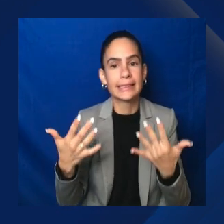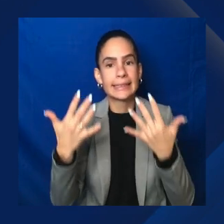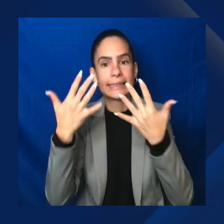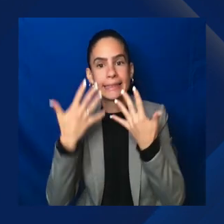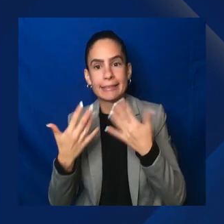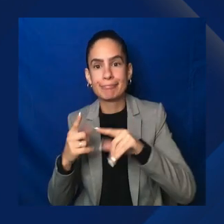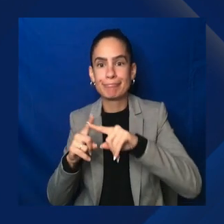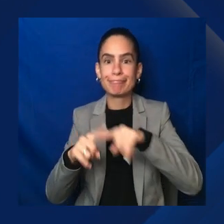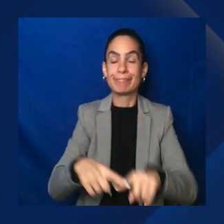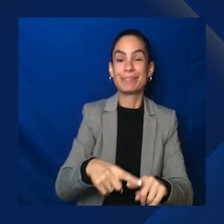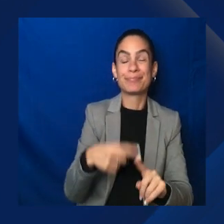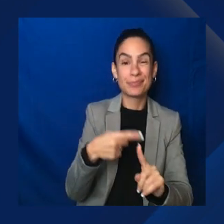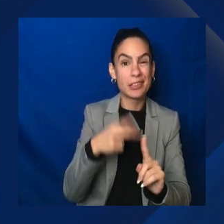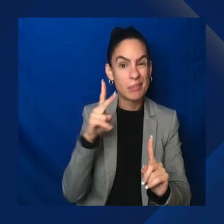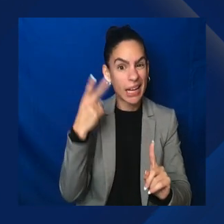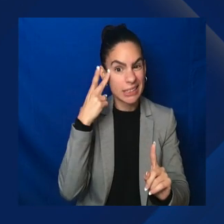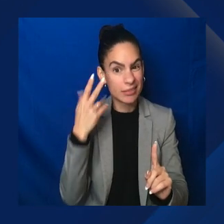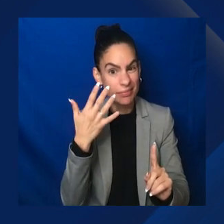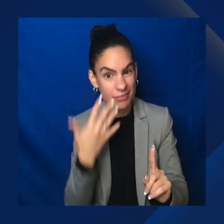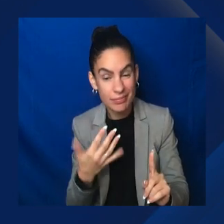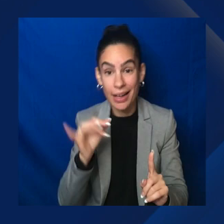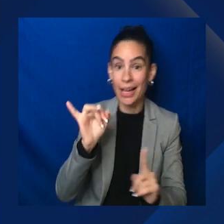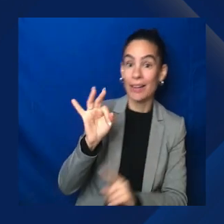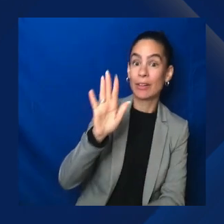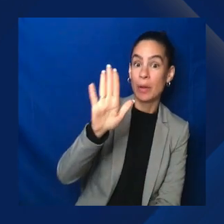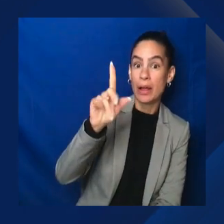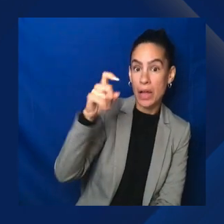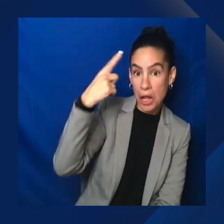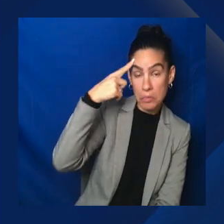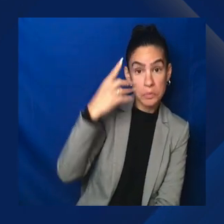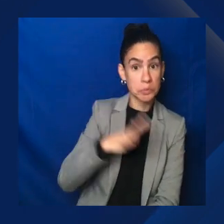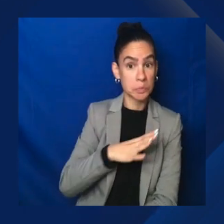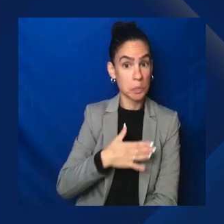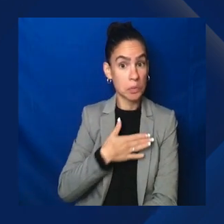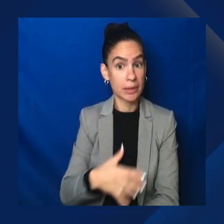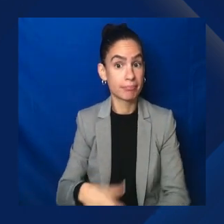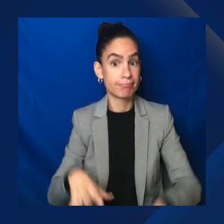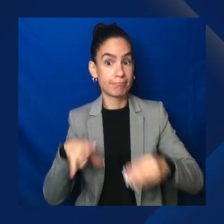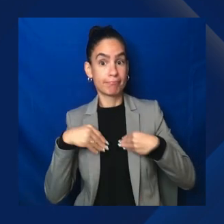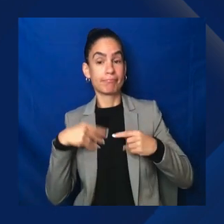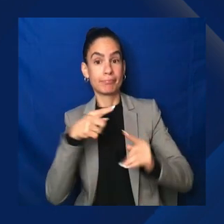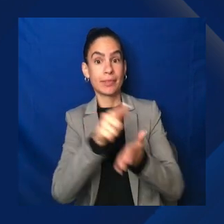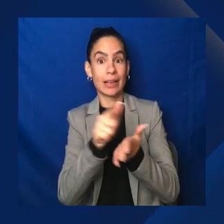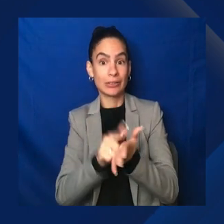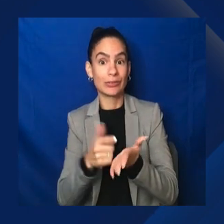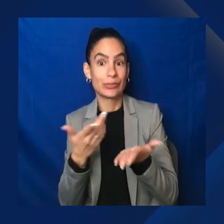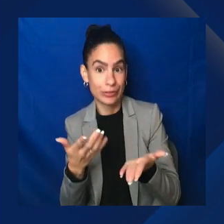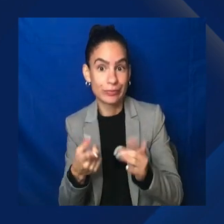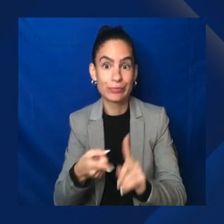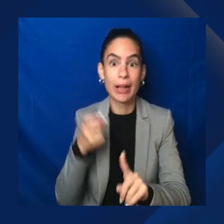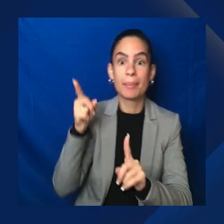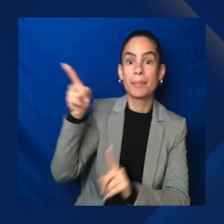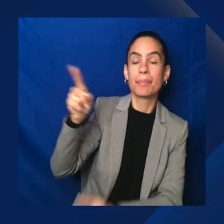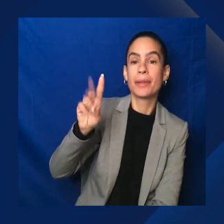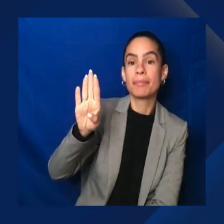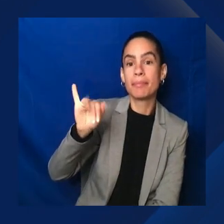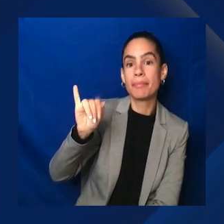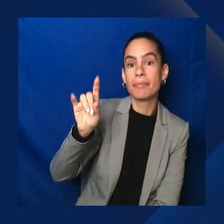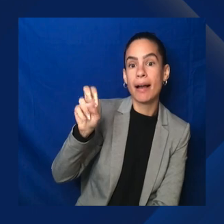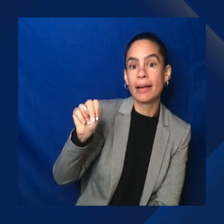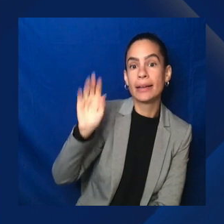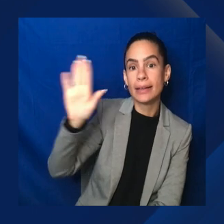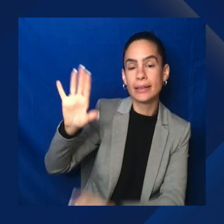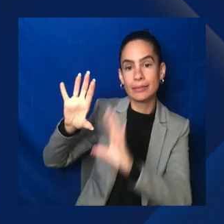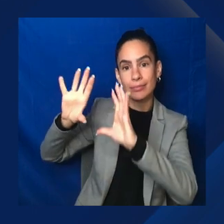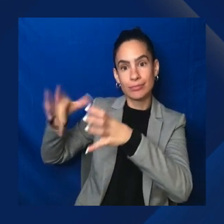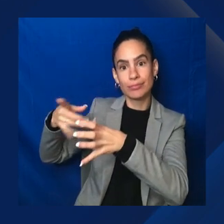governor is willing to accept legislation pushed through by the Biden administration and congressional Democrats. So hopefully you'll